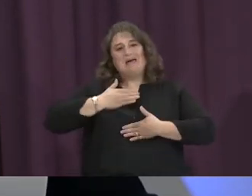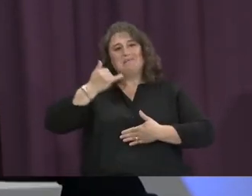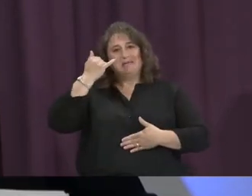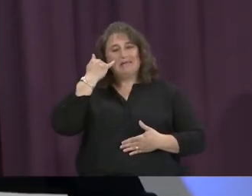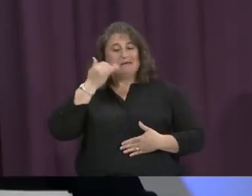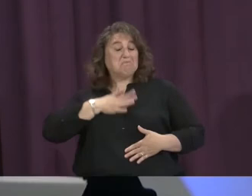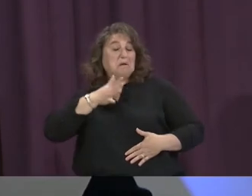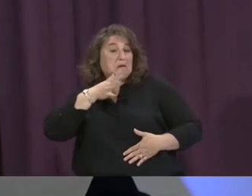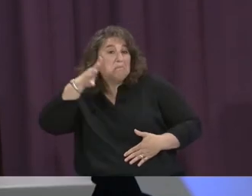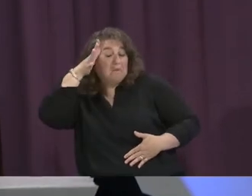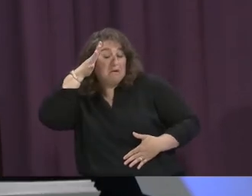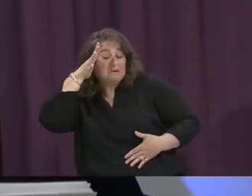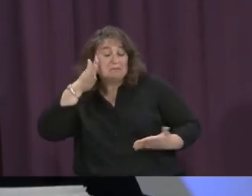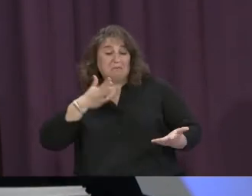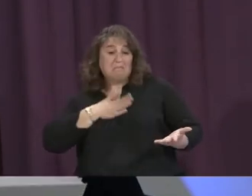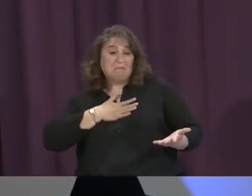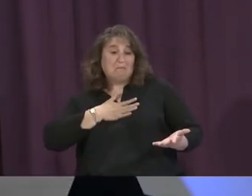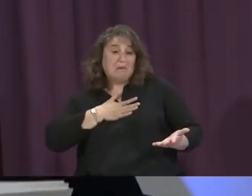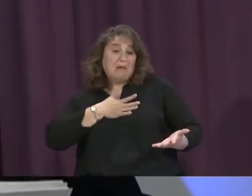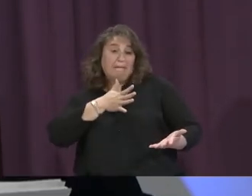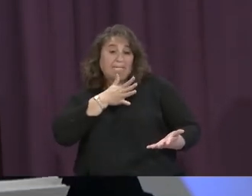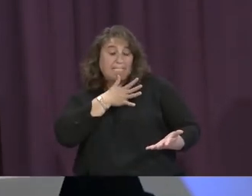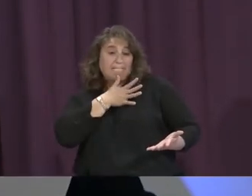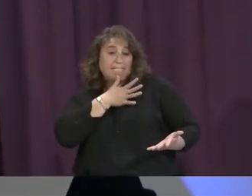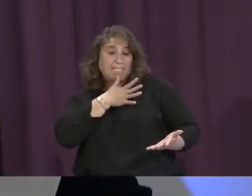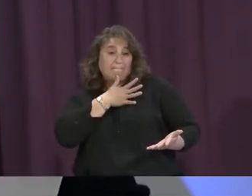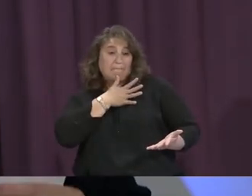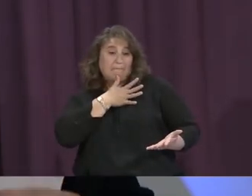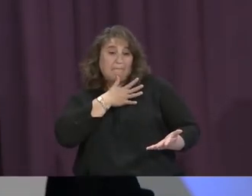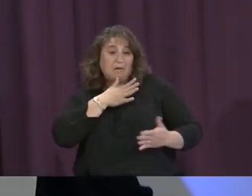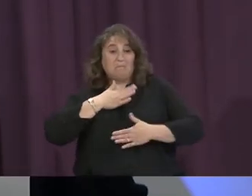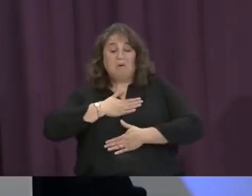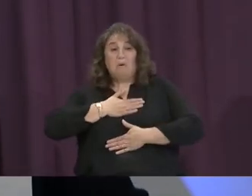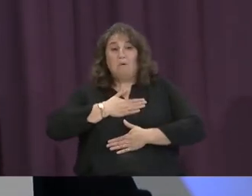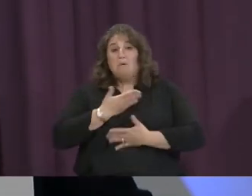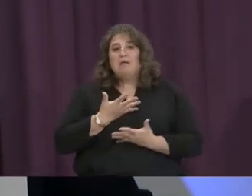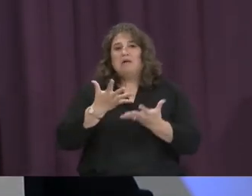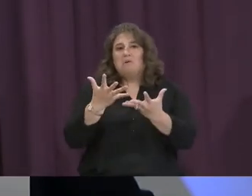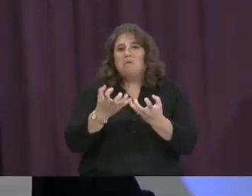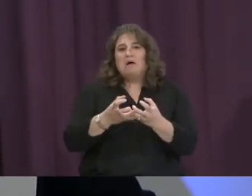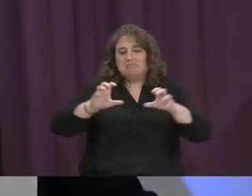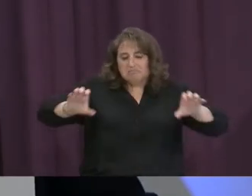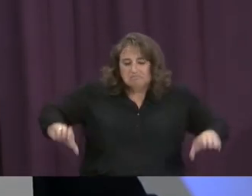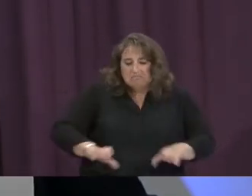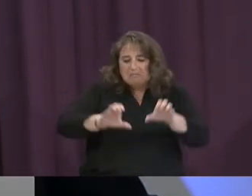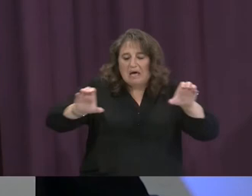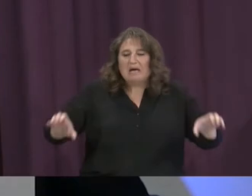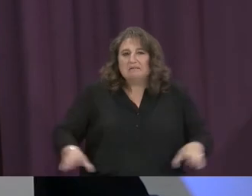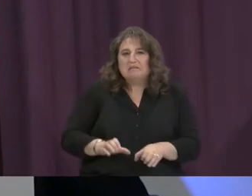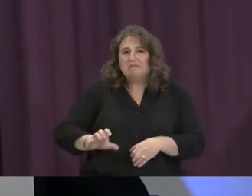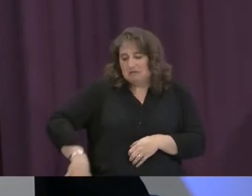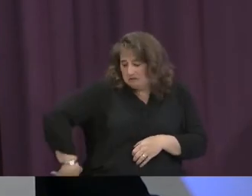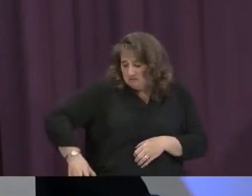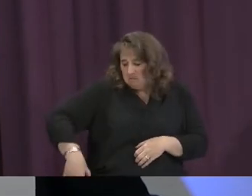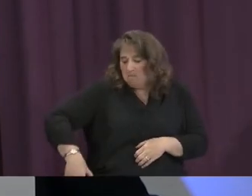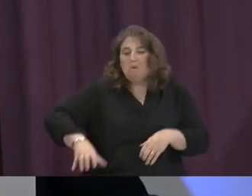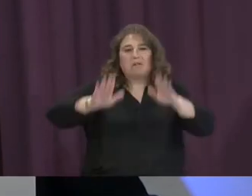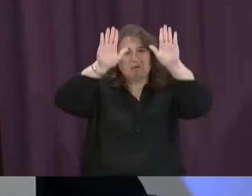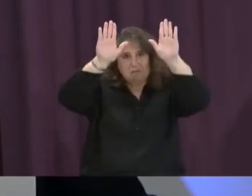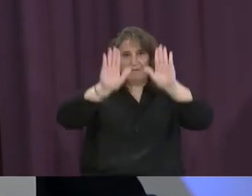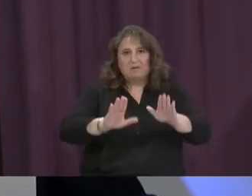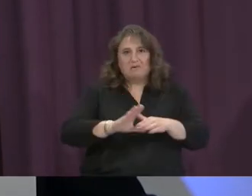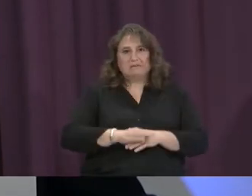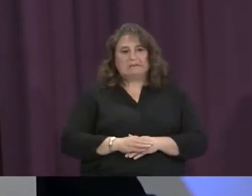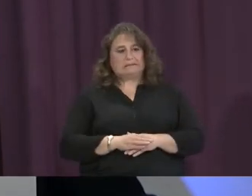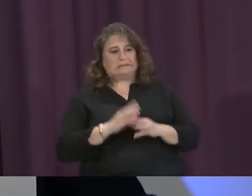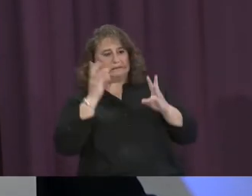my parents or my would come out and do activities. Mm-hmm. And I think that'd be great. I would